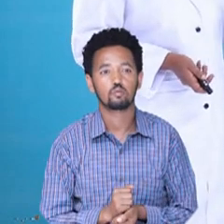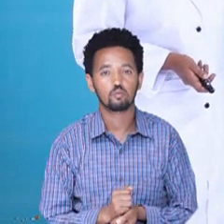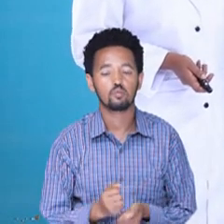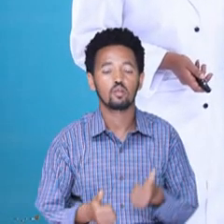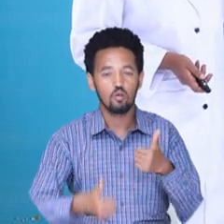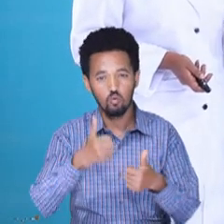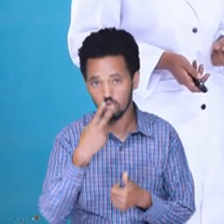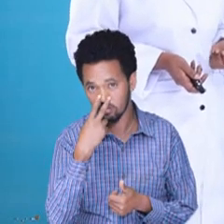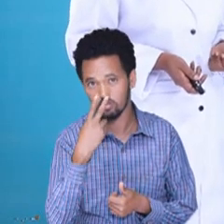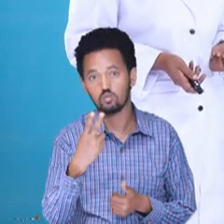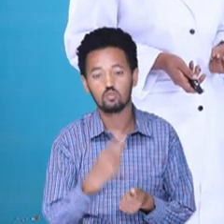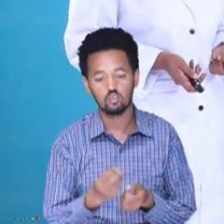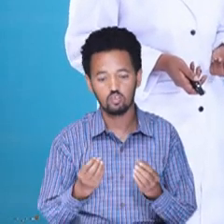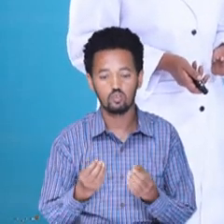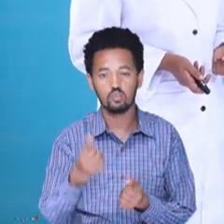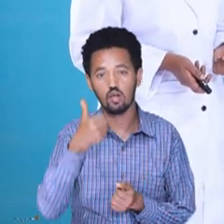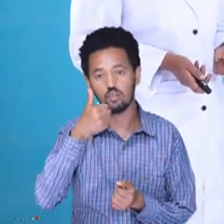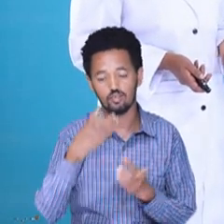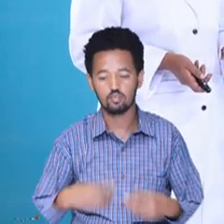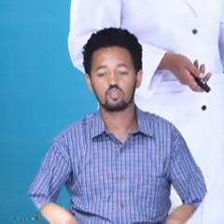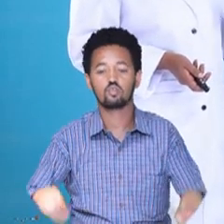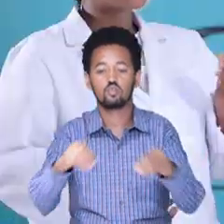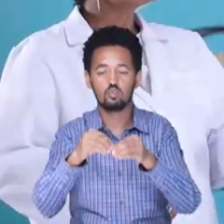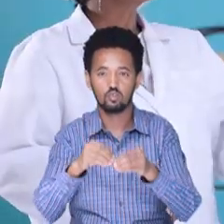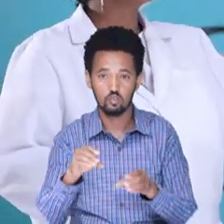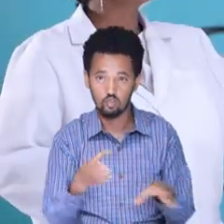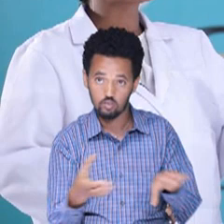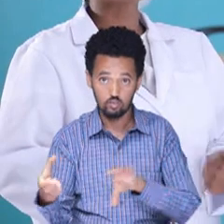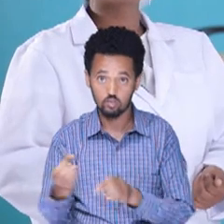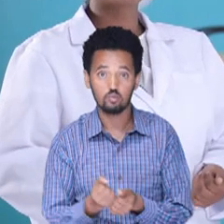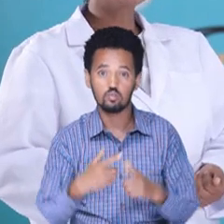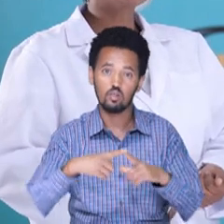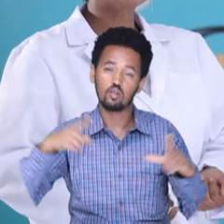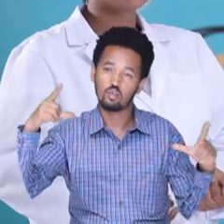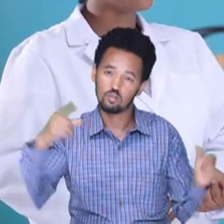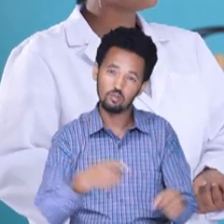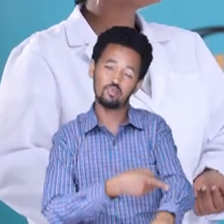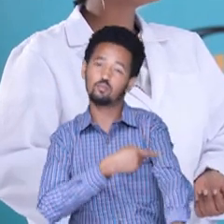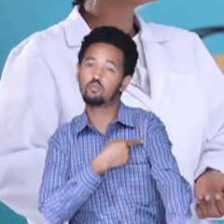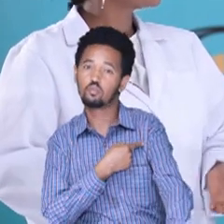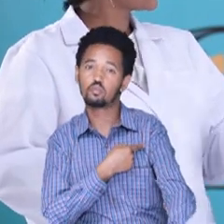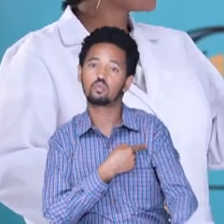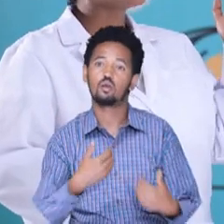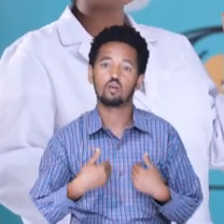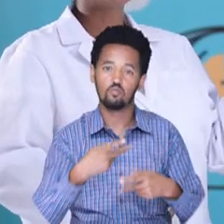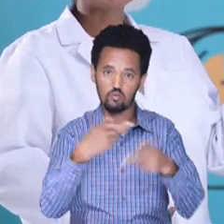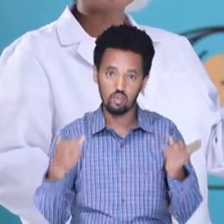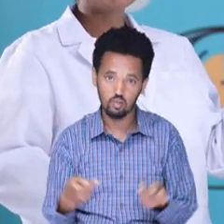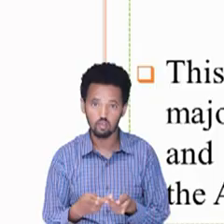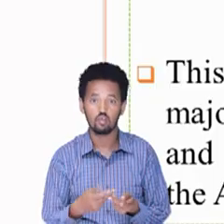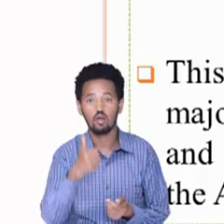When you see the Atlantic Ocean drainage system, it is the largest in terms of catchment area,